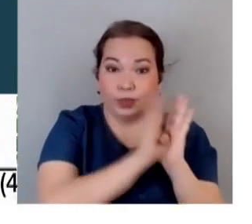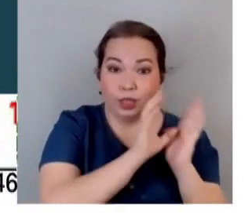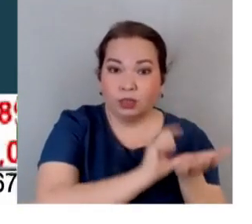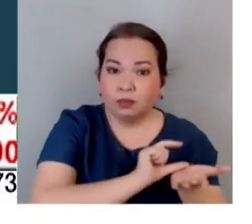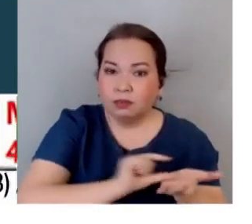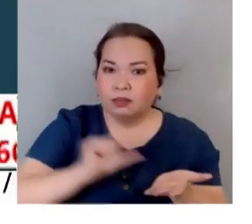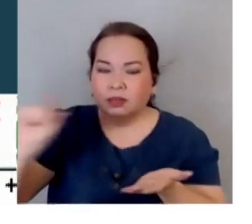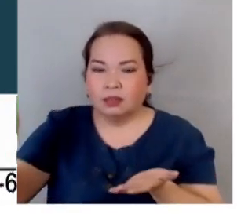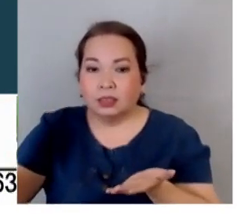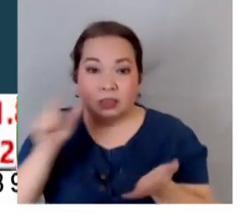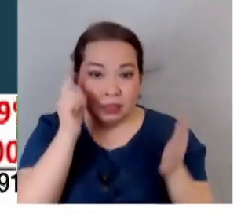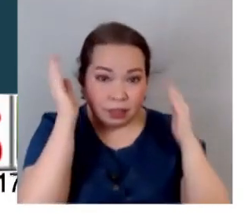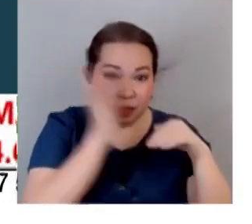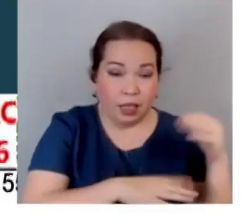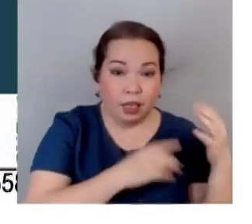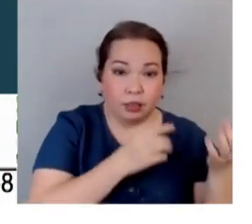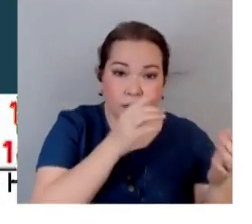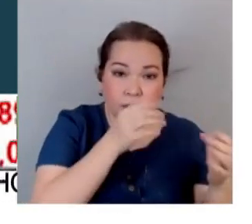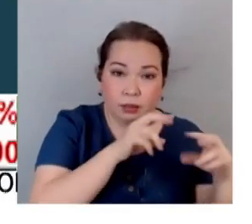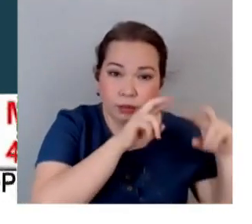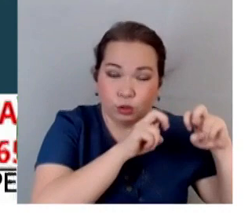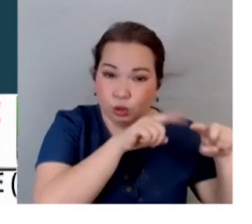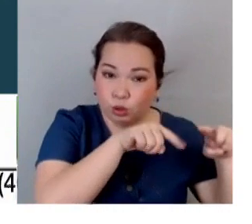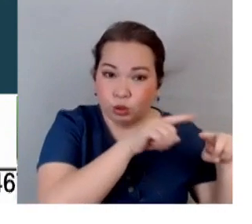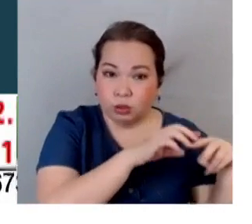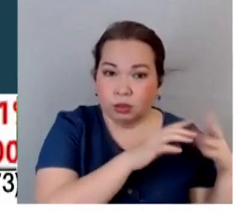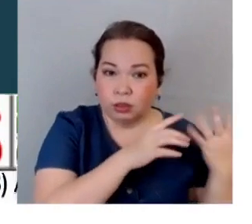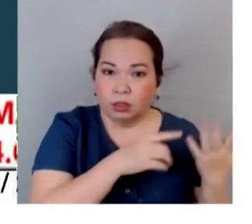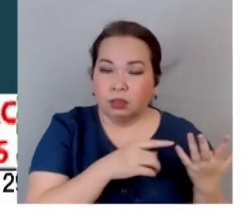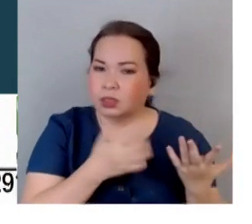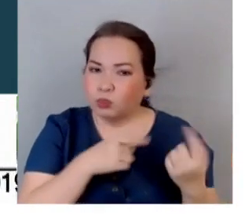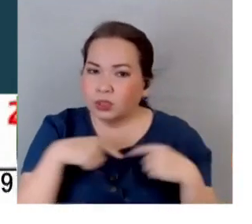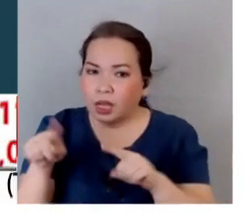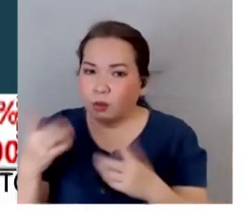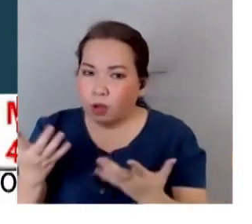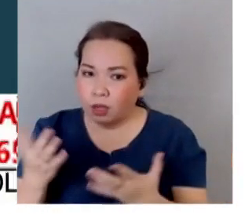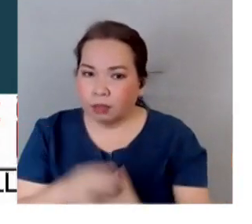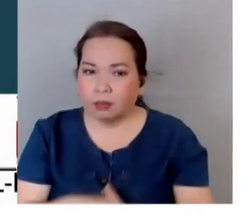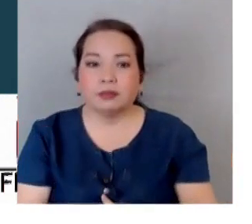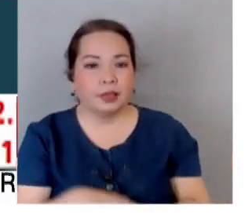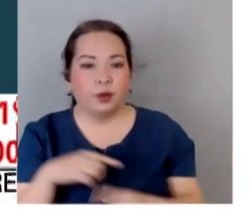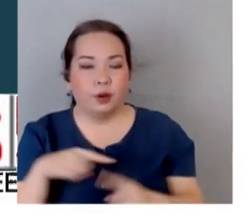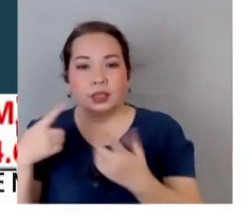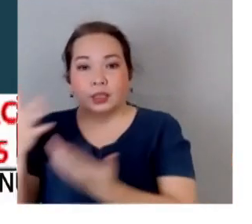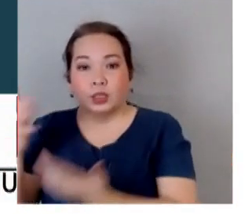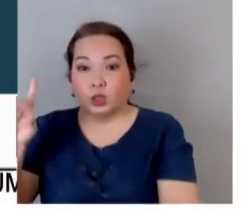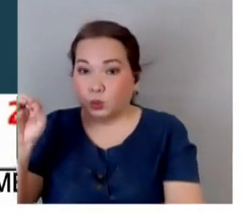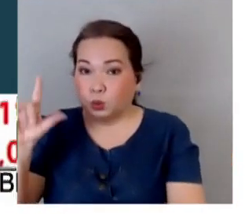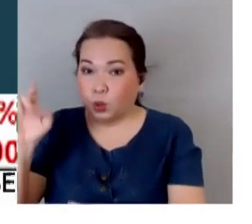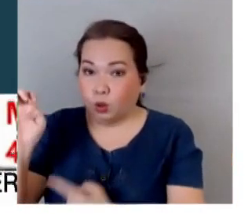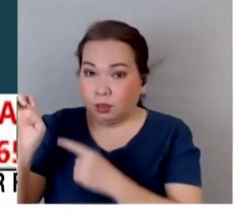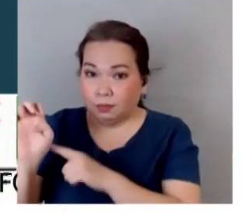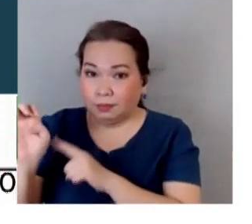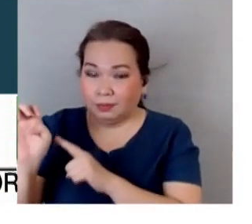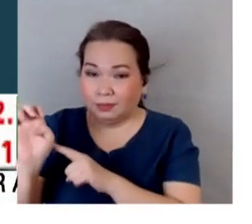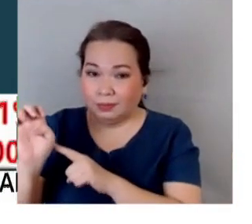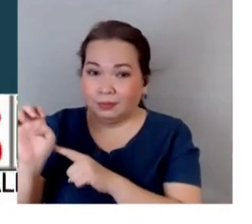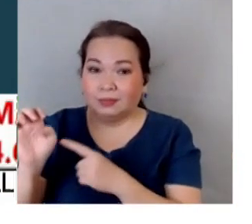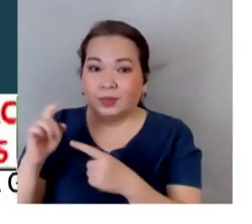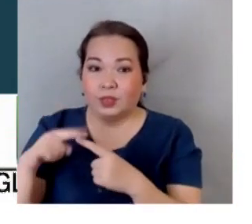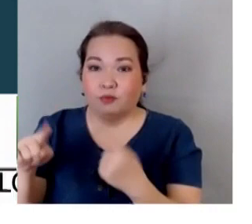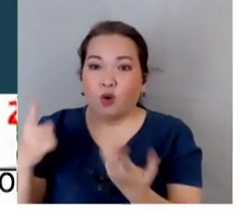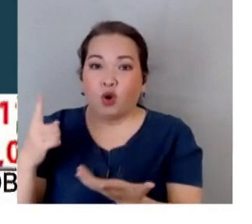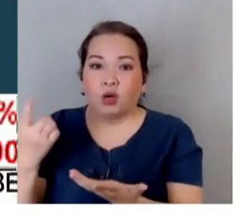we would like the 19 billion to be reallocated to Dole, oo, para sa